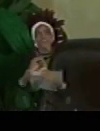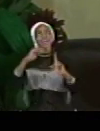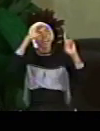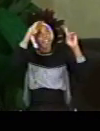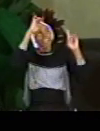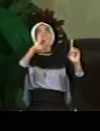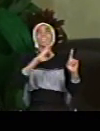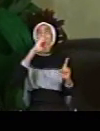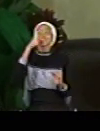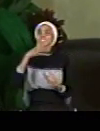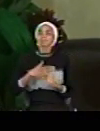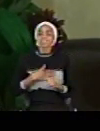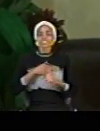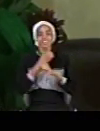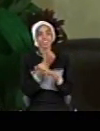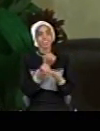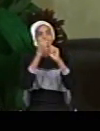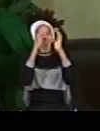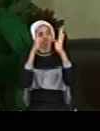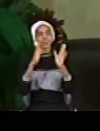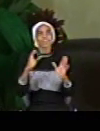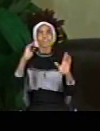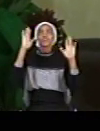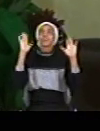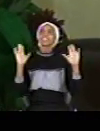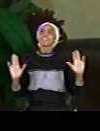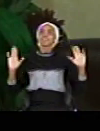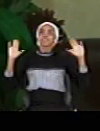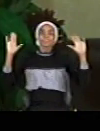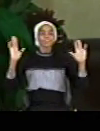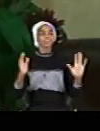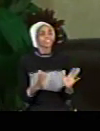Oh, he is my Redeemer.